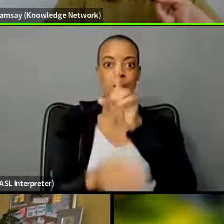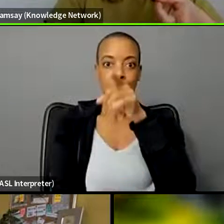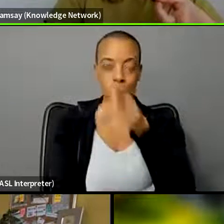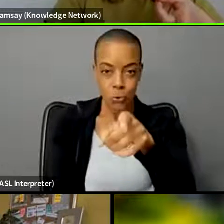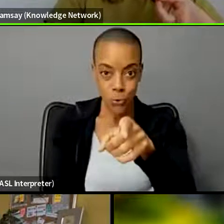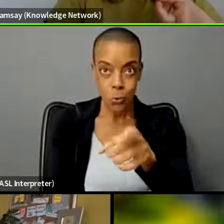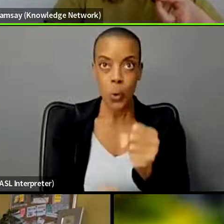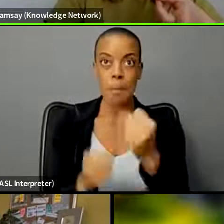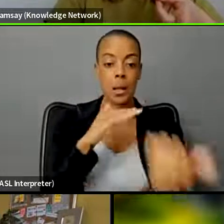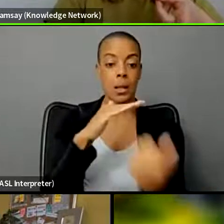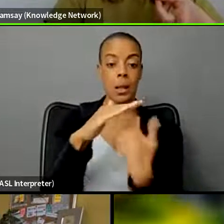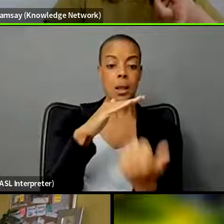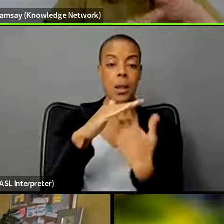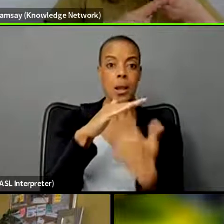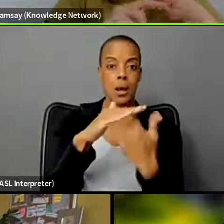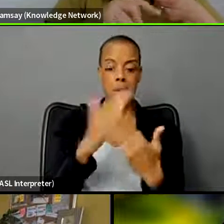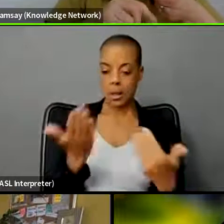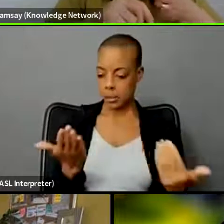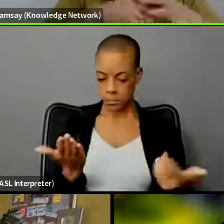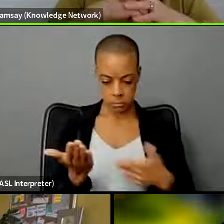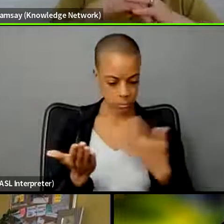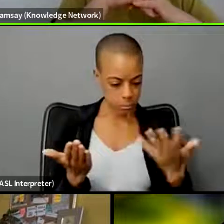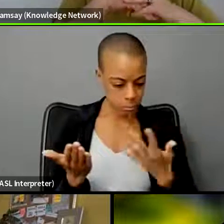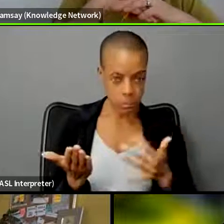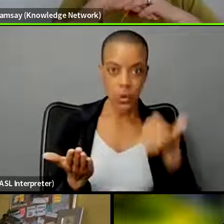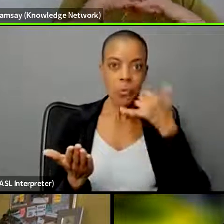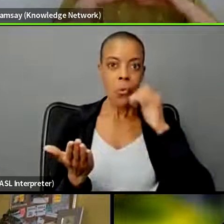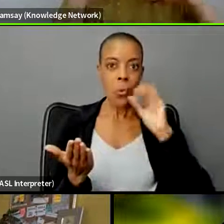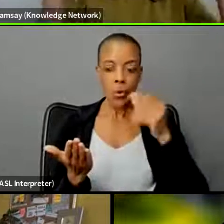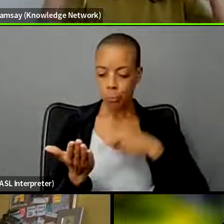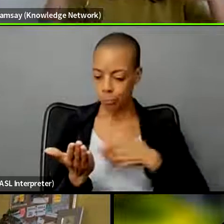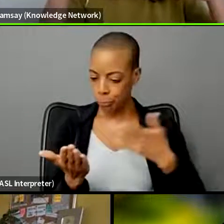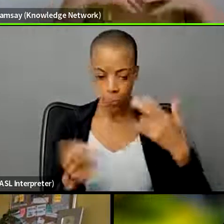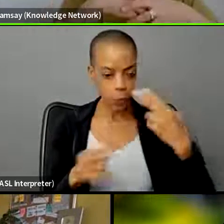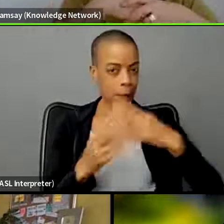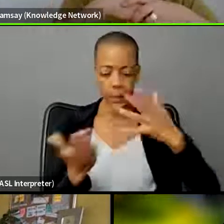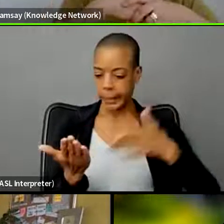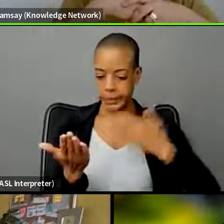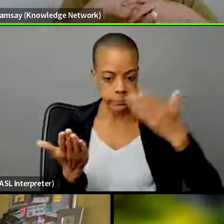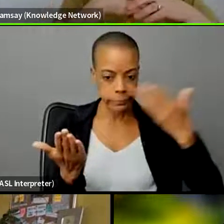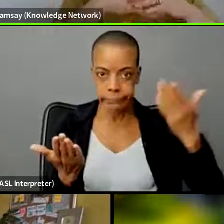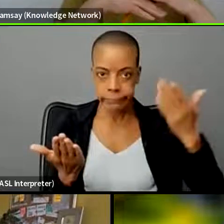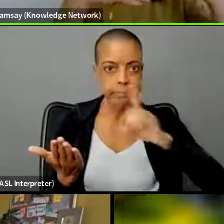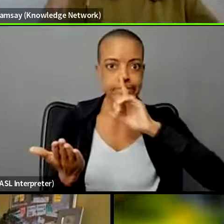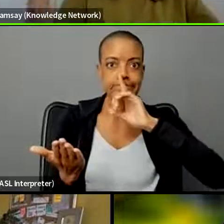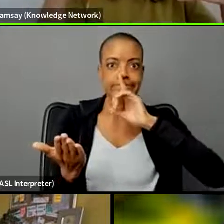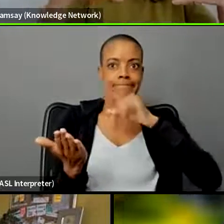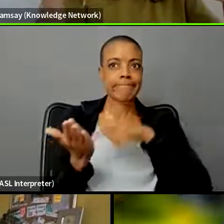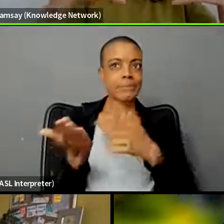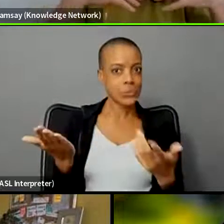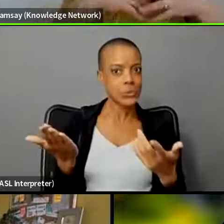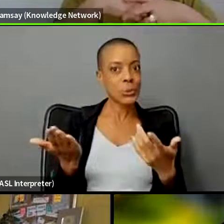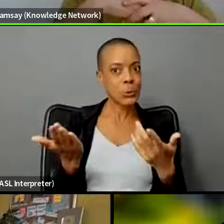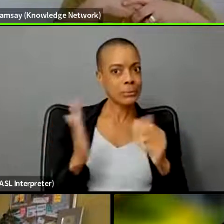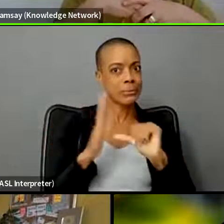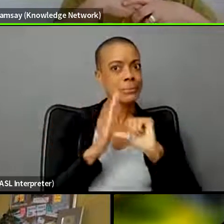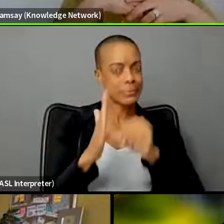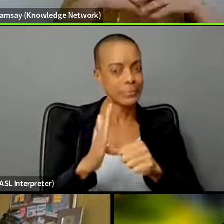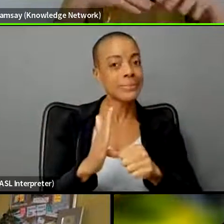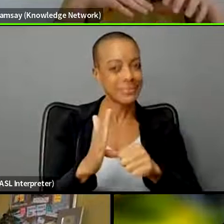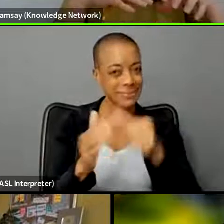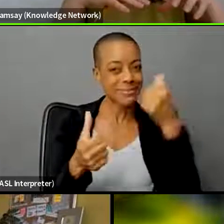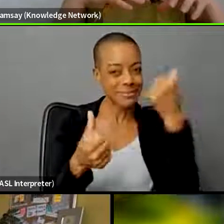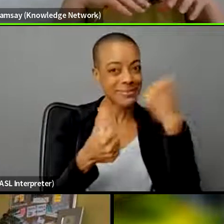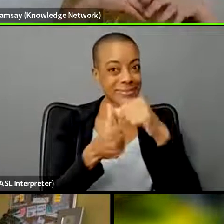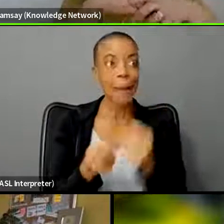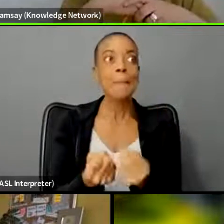that come in that they don't include their phone number. So just be really mindful for us that we get a lot of projects,